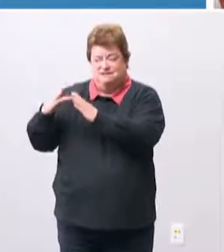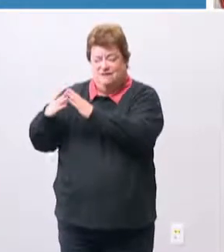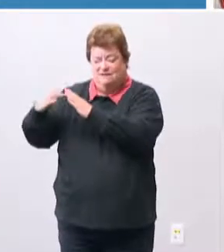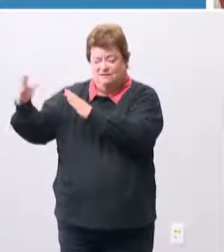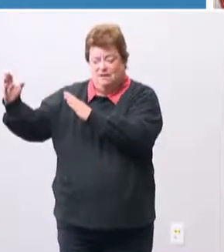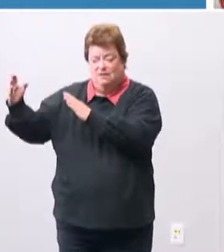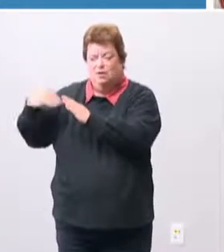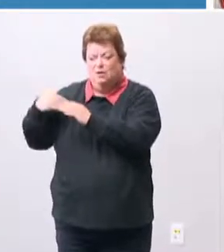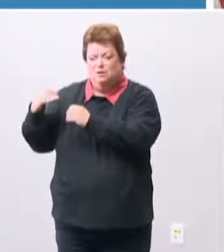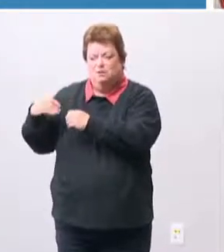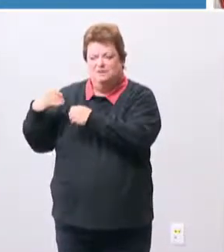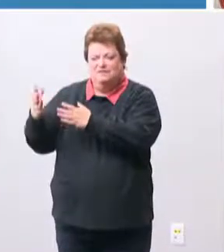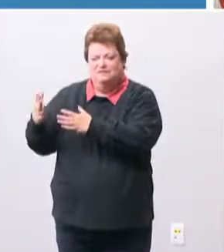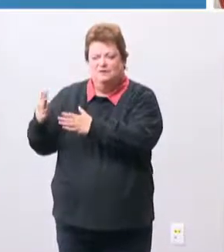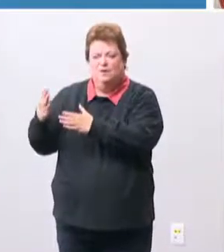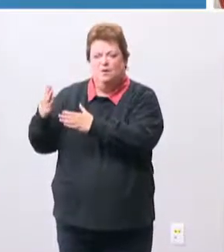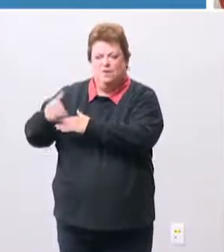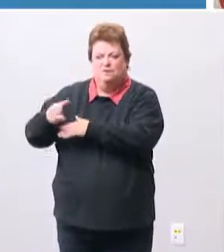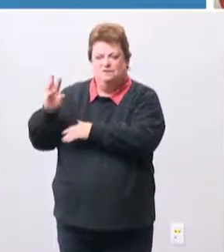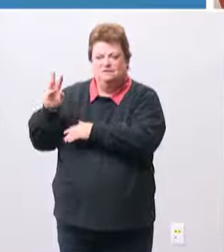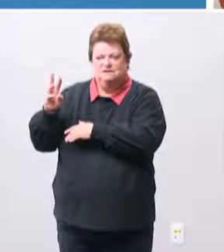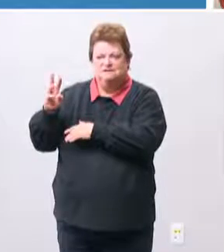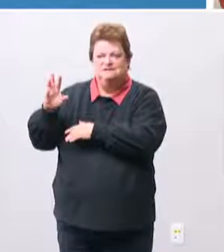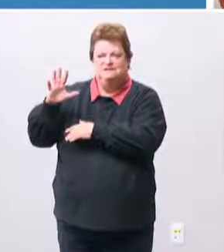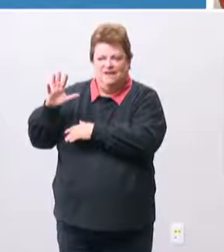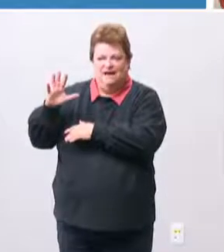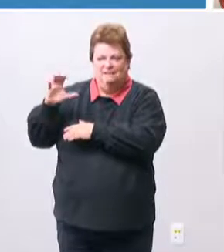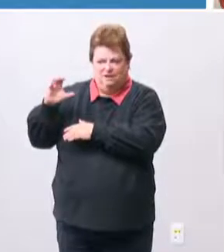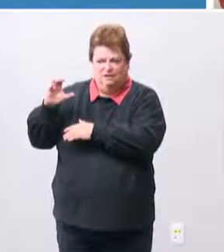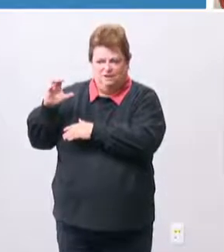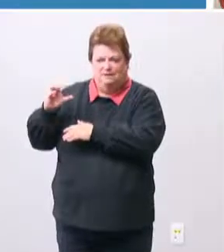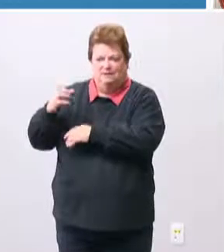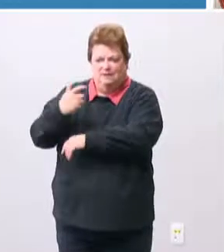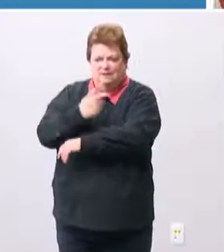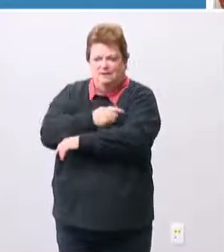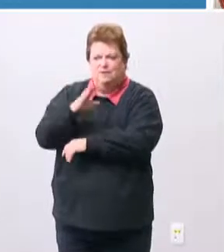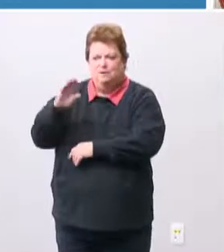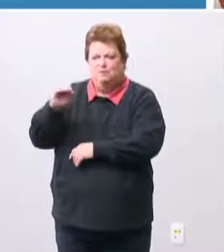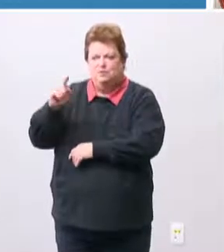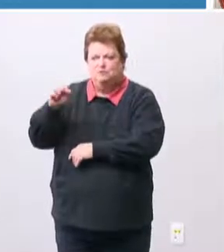we provided a little over 6,500.